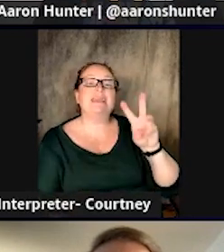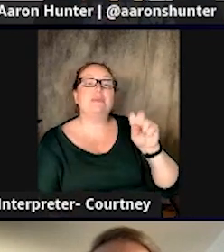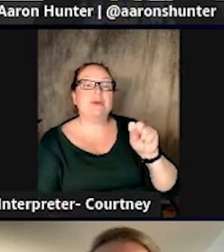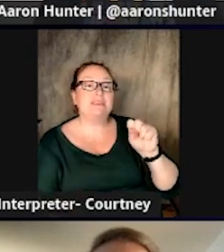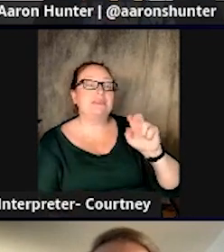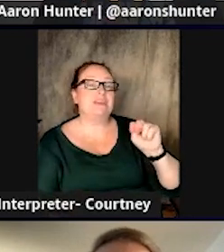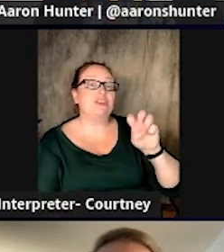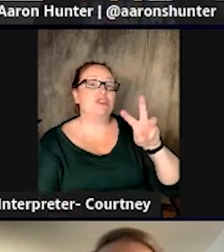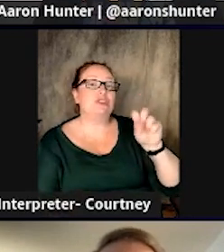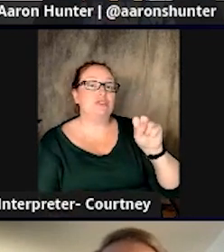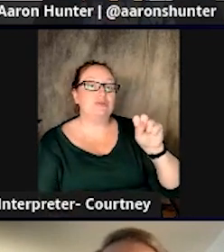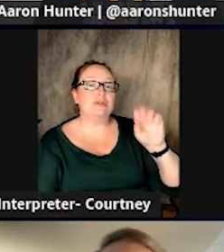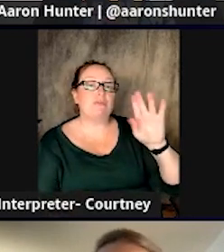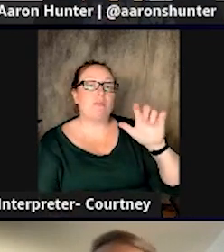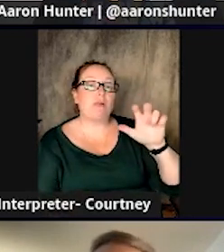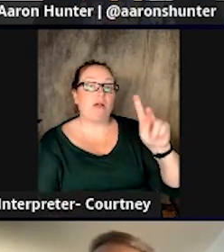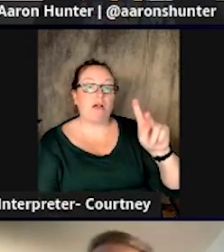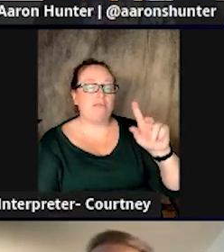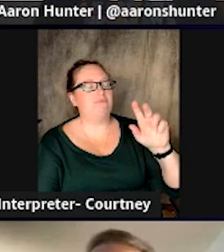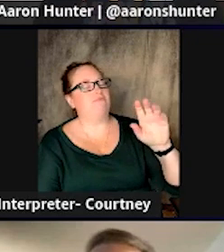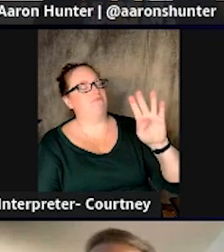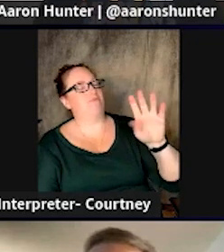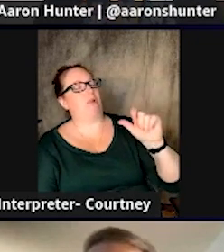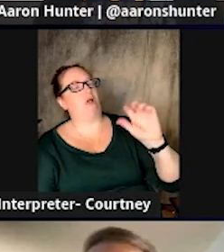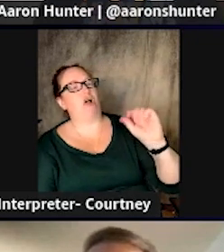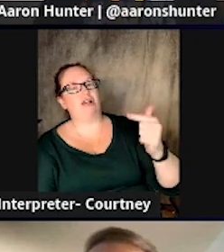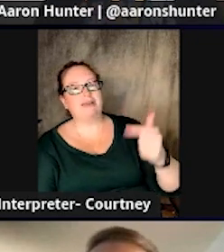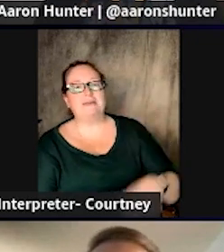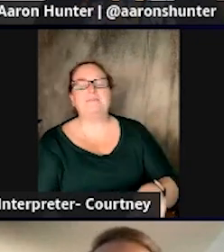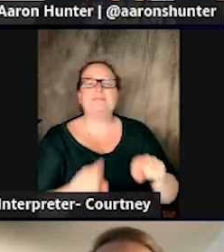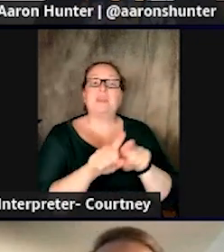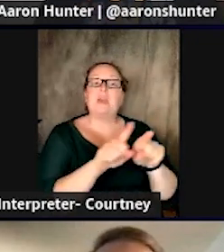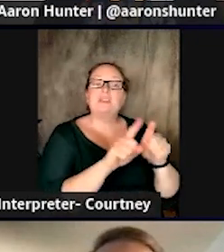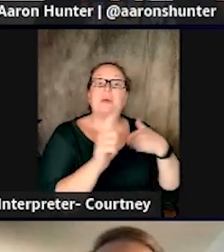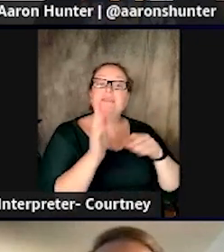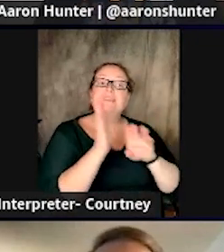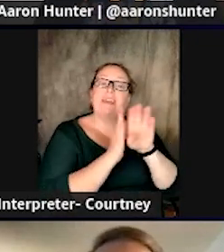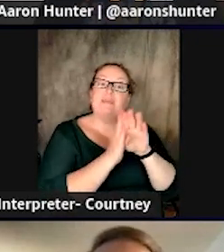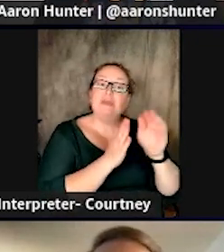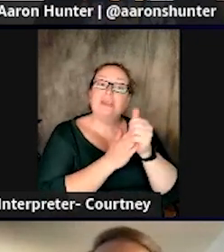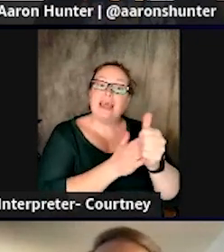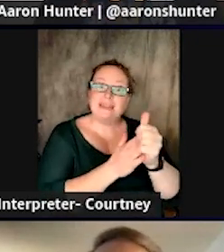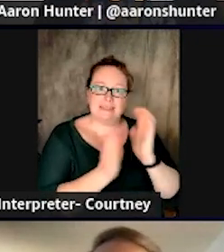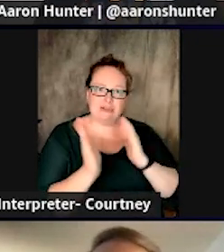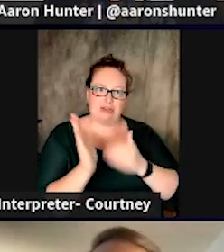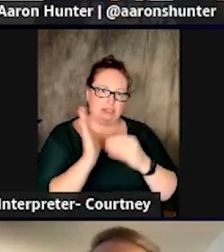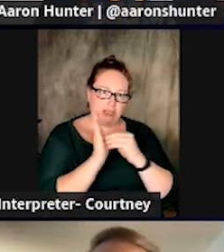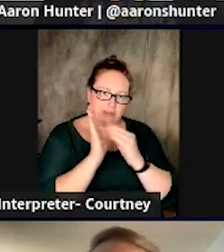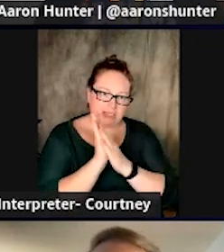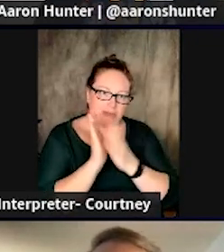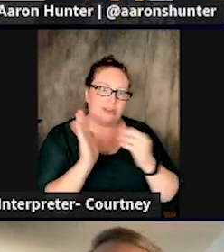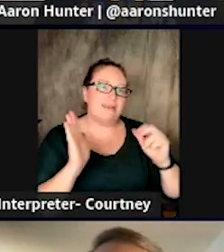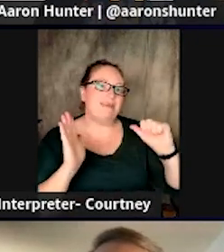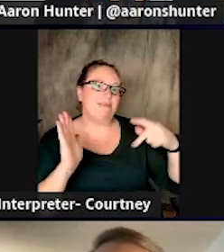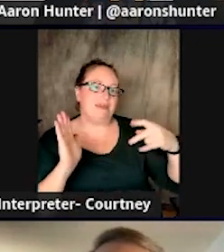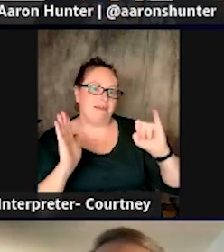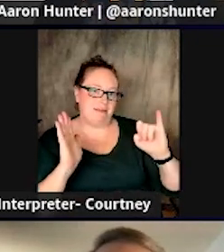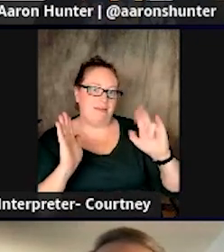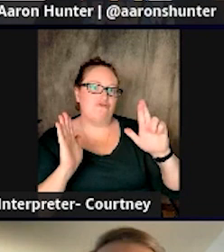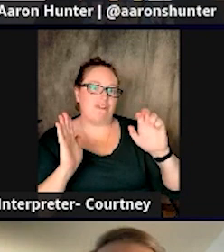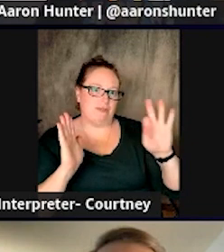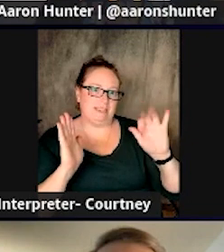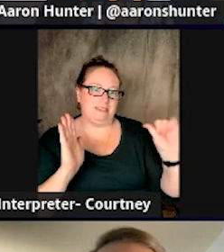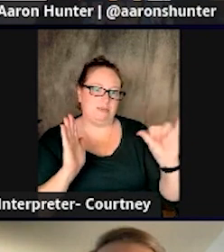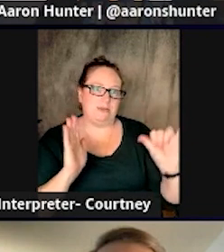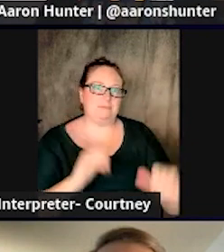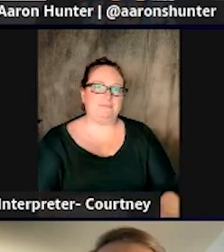data within CloudWatch logs. And then we've also added developer guides in our documentation, as well as API references. So they